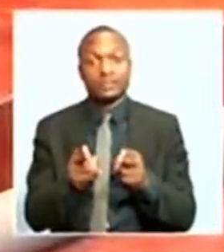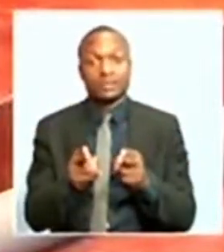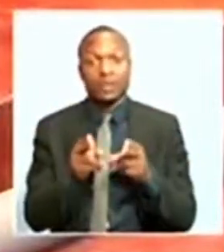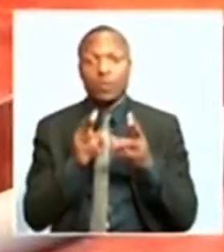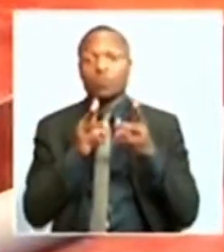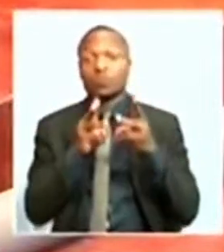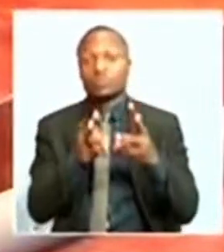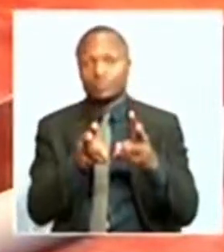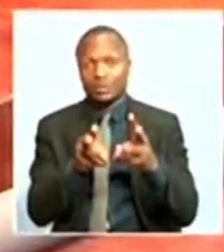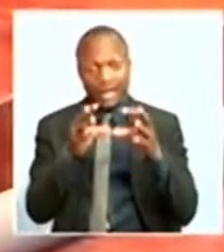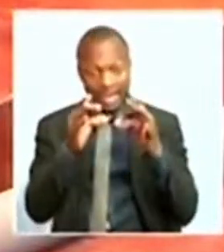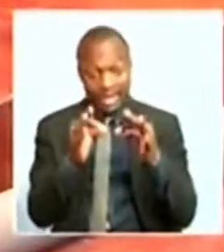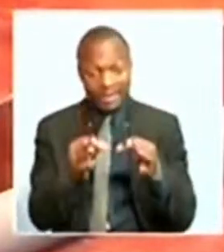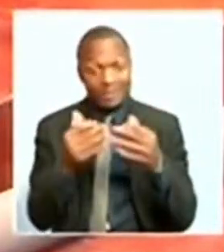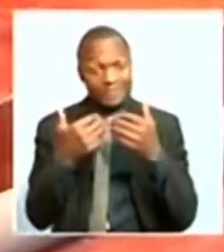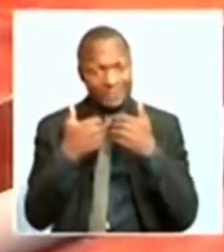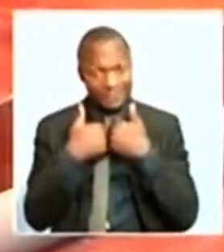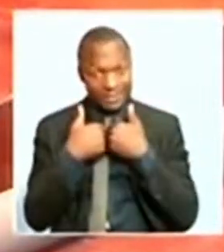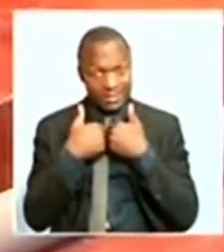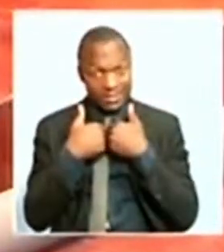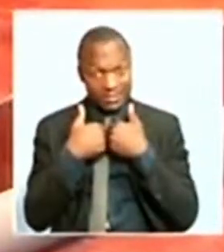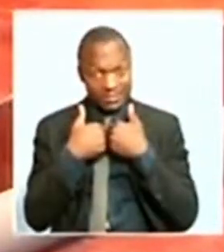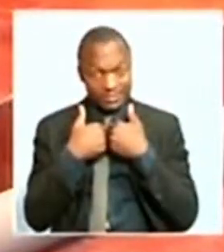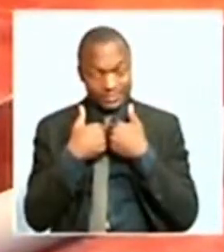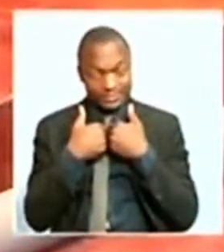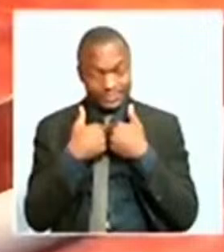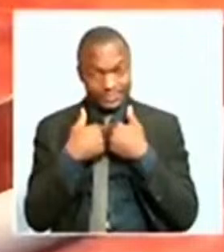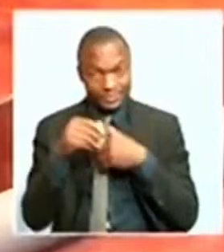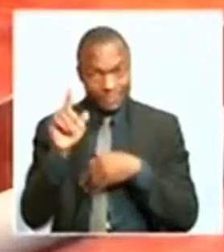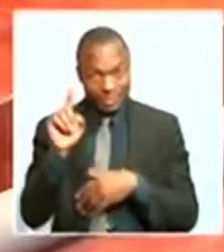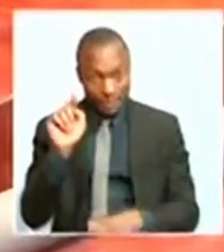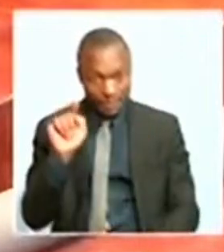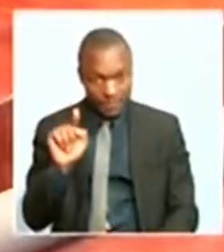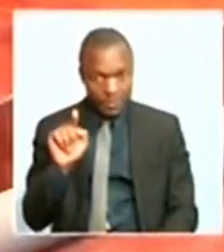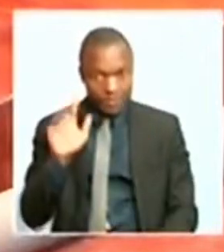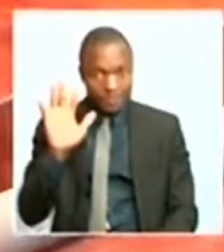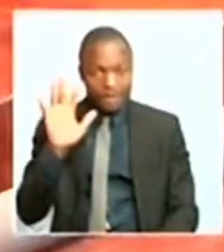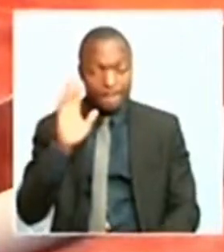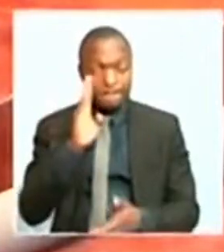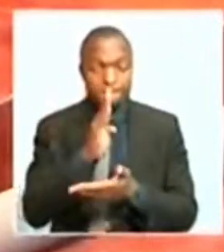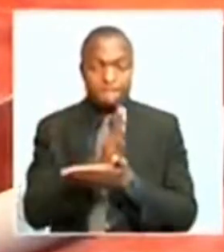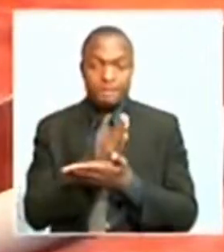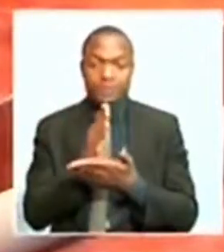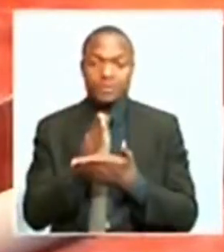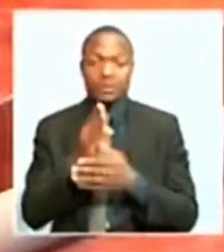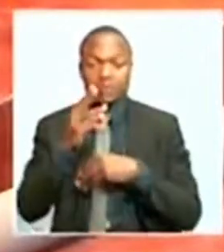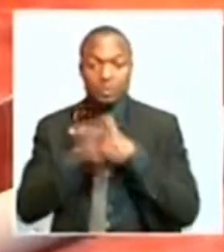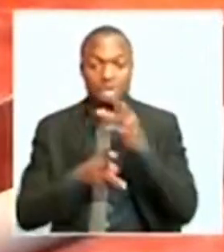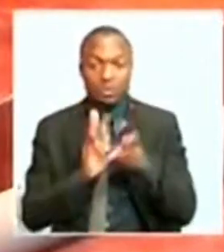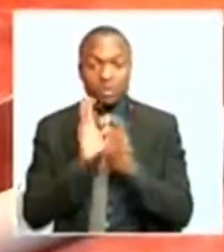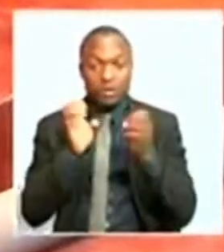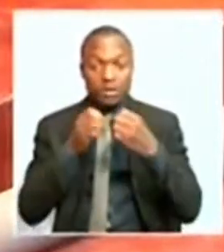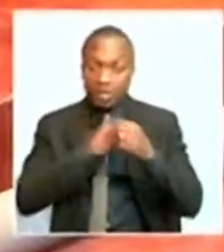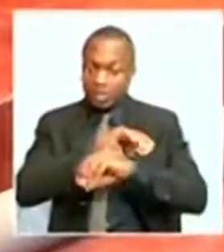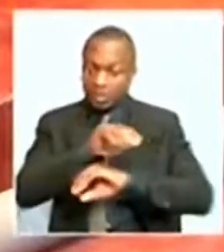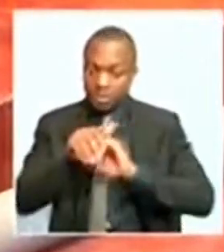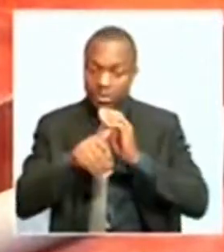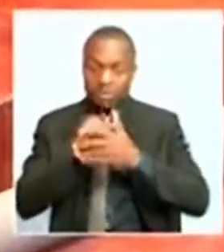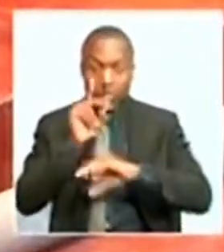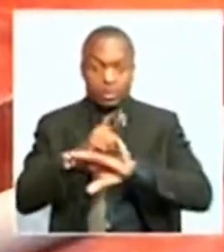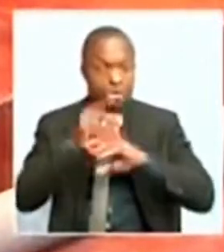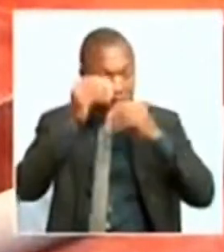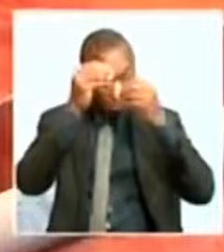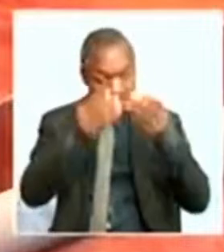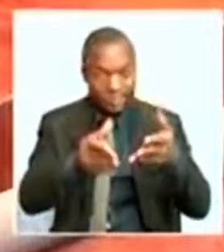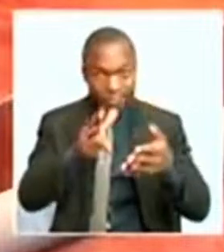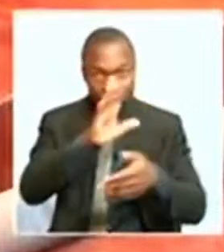option, if we have, say, a portfolio of, say, 1.5 billion with the World Bank, all the projects, and they've dispersed, say, 500